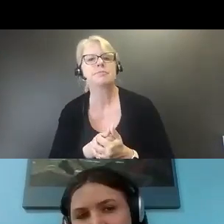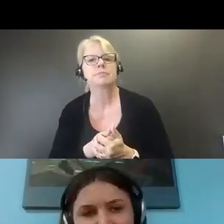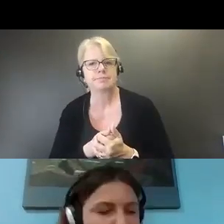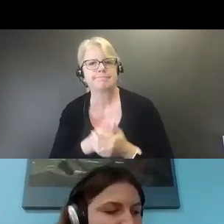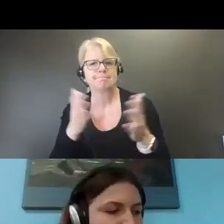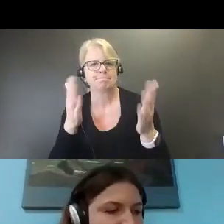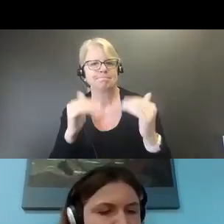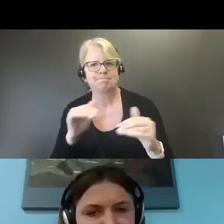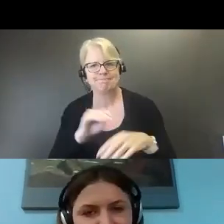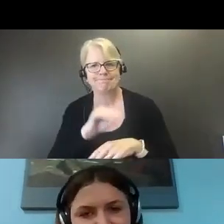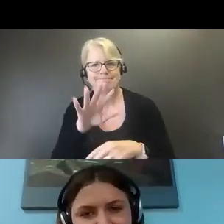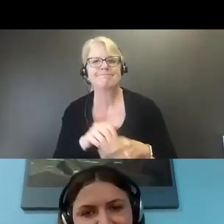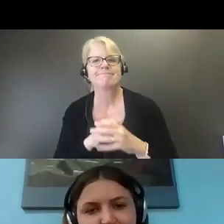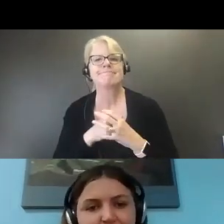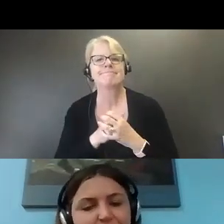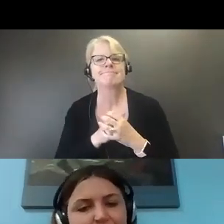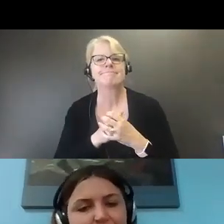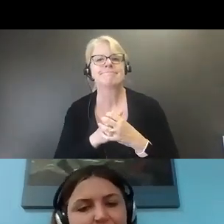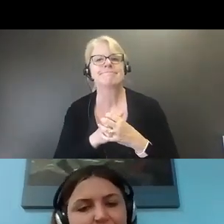Next slide.